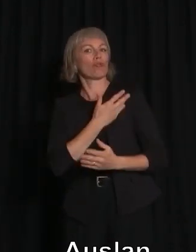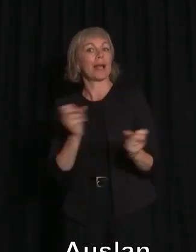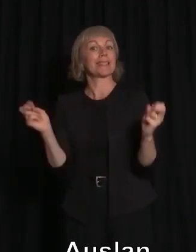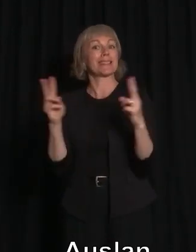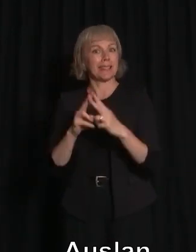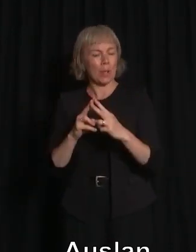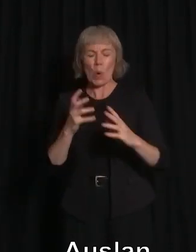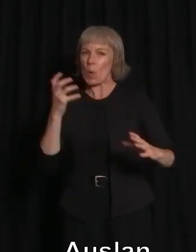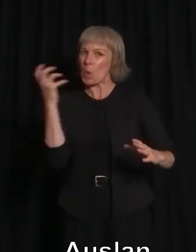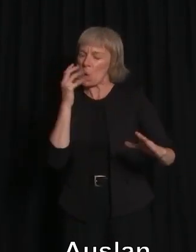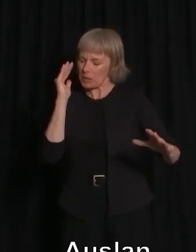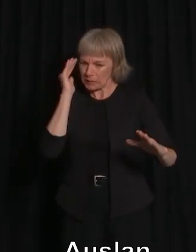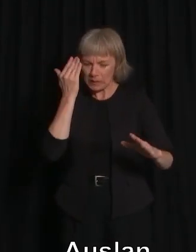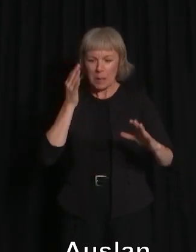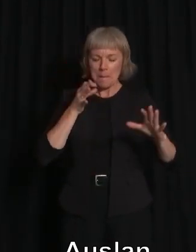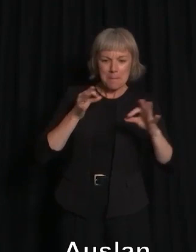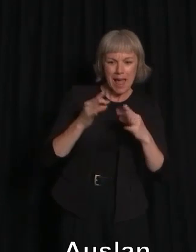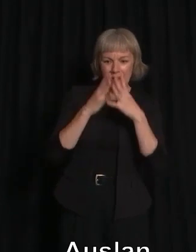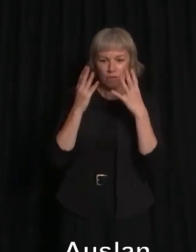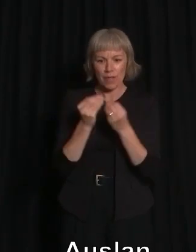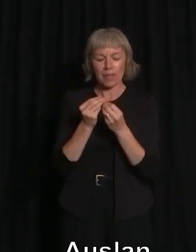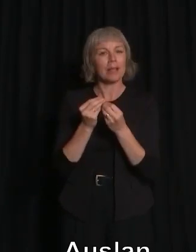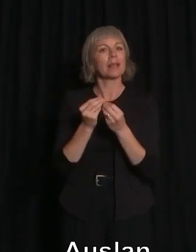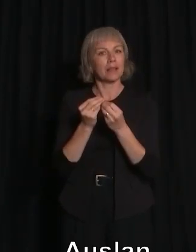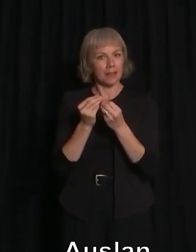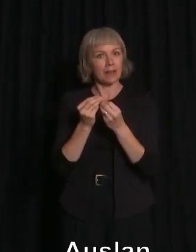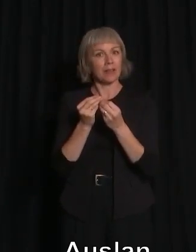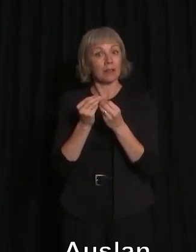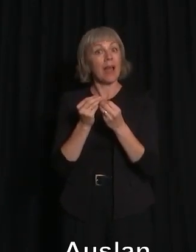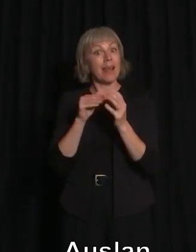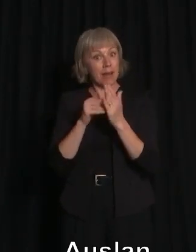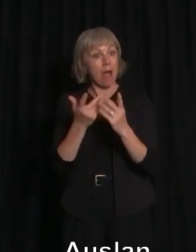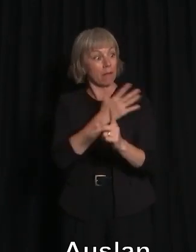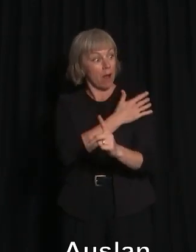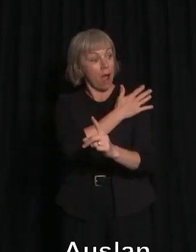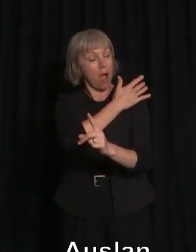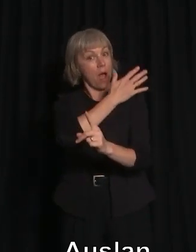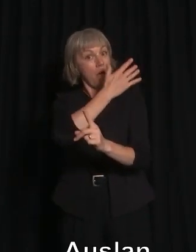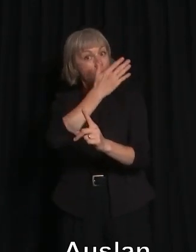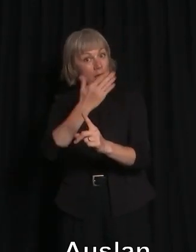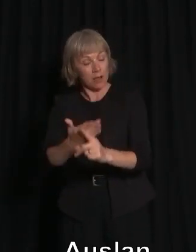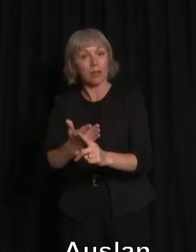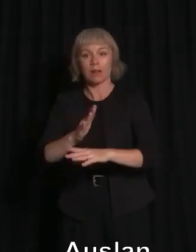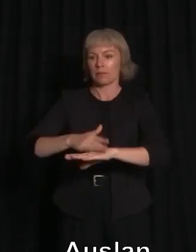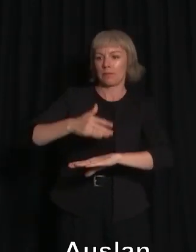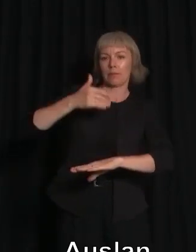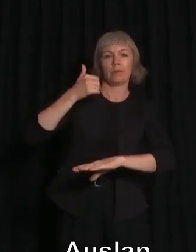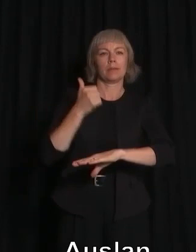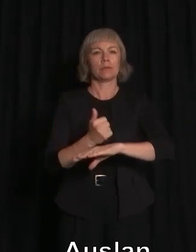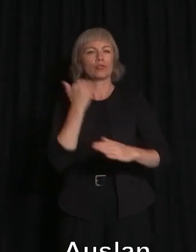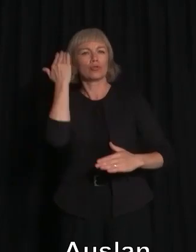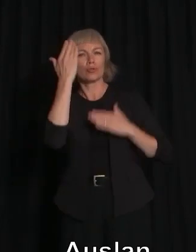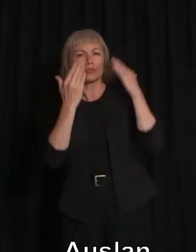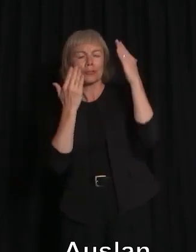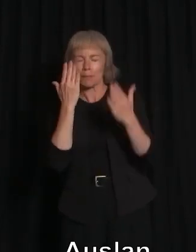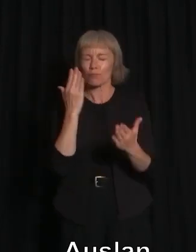Dreaming hard. Over the last 559 days, they have made their dreams manifest in